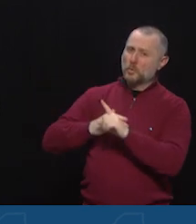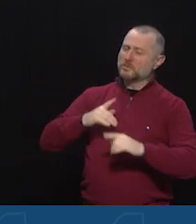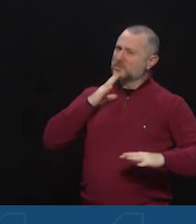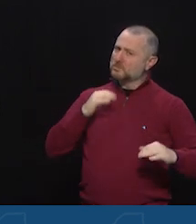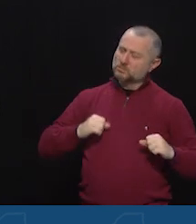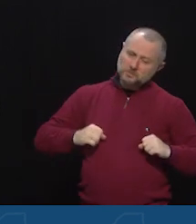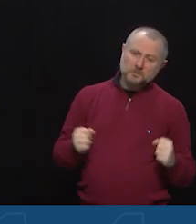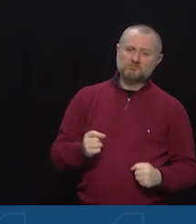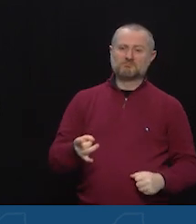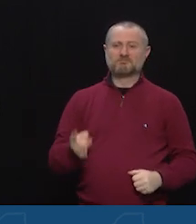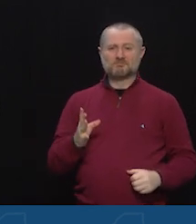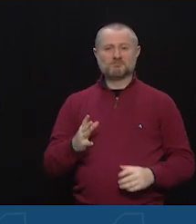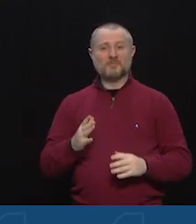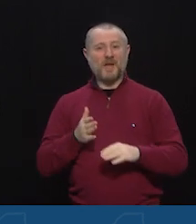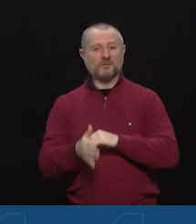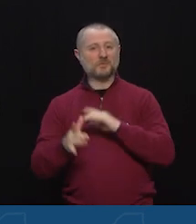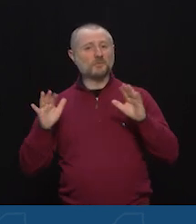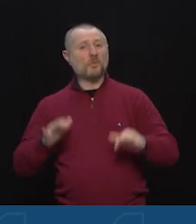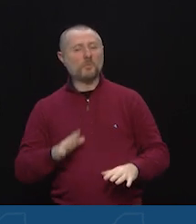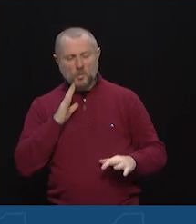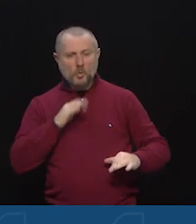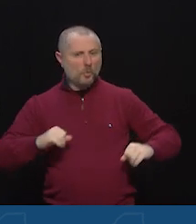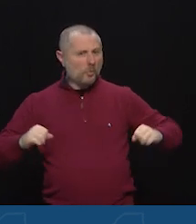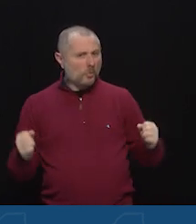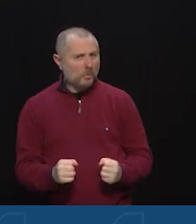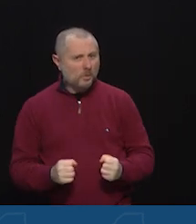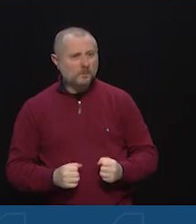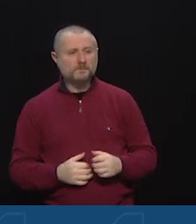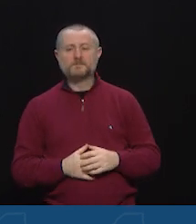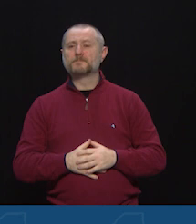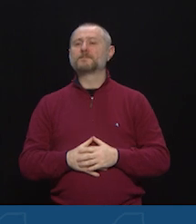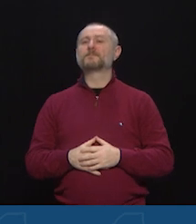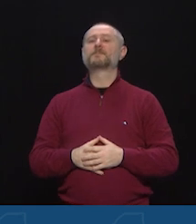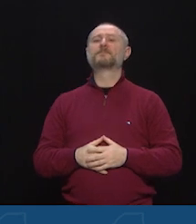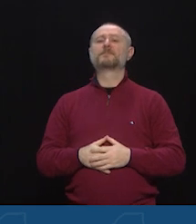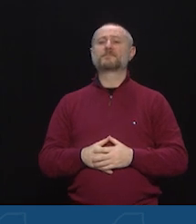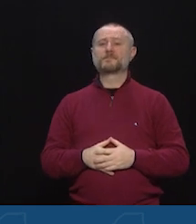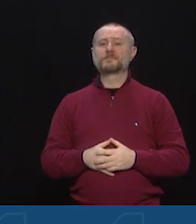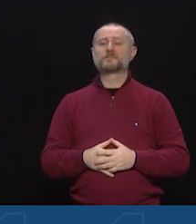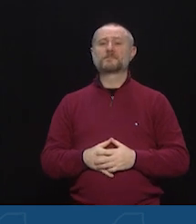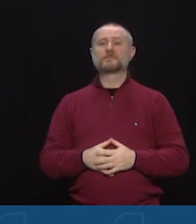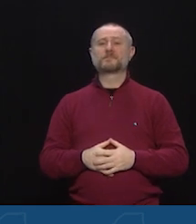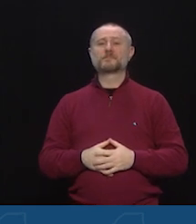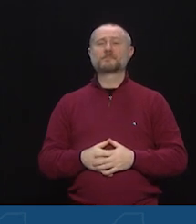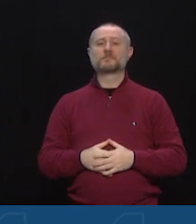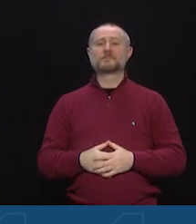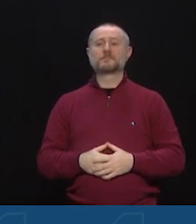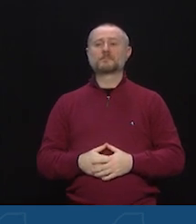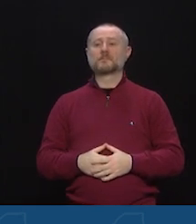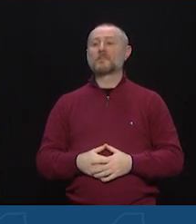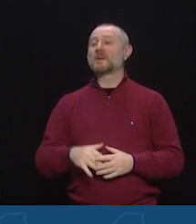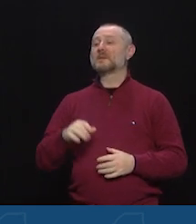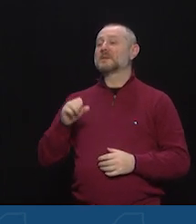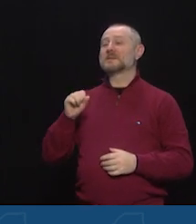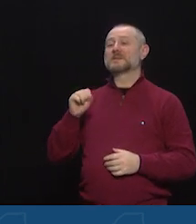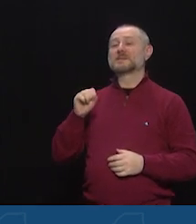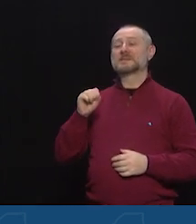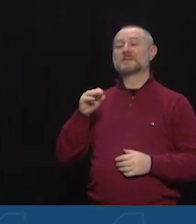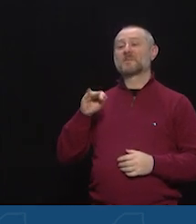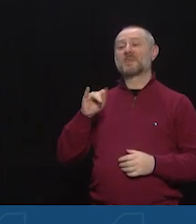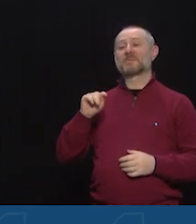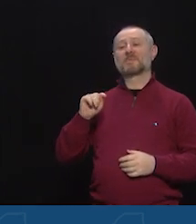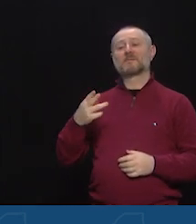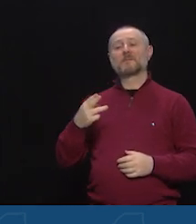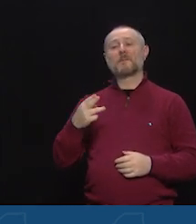days following this storm. We are going to be closing Smith Point Bridge 4 p.m.